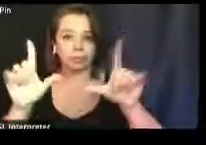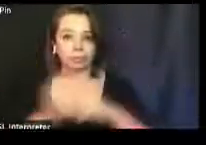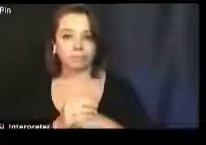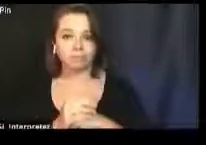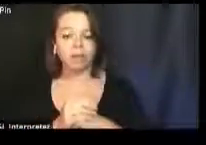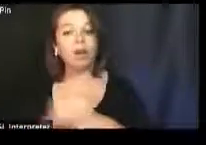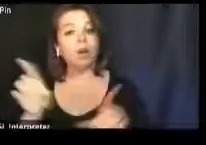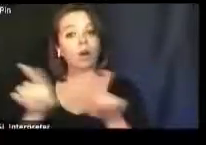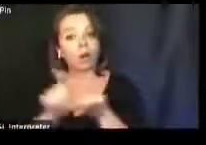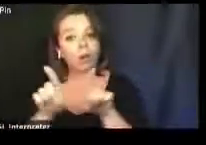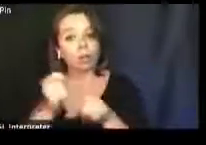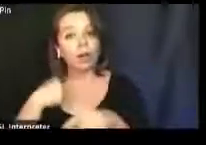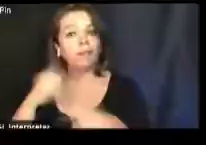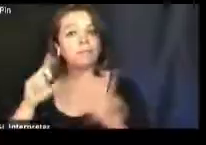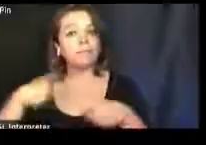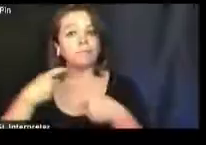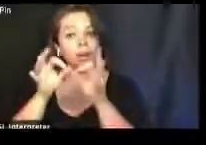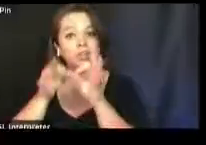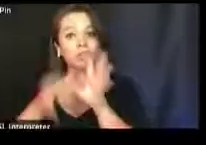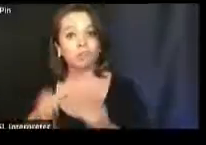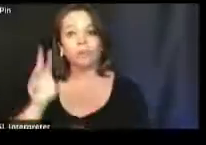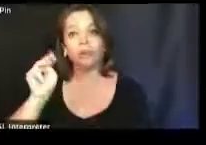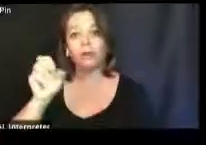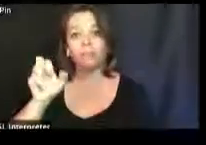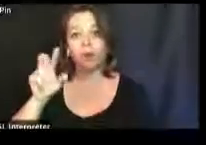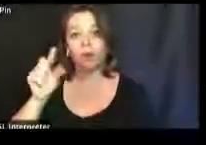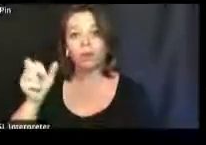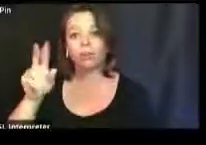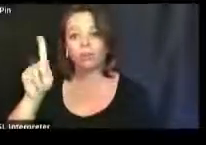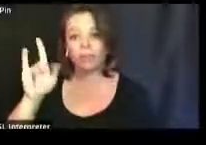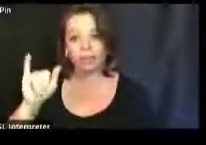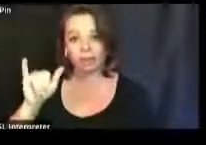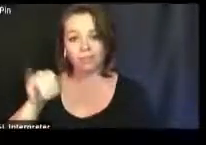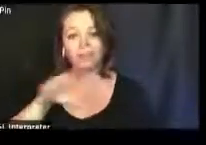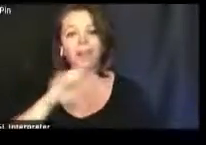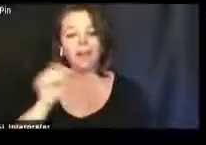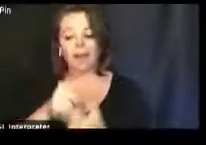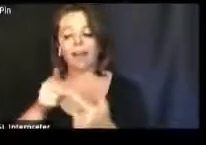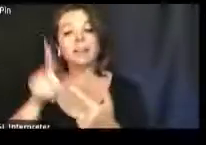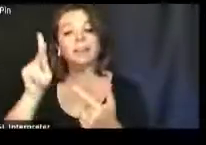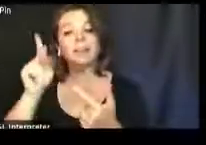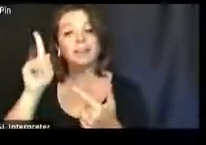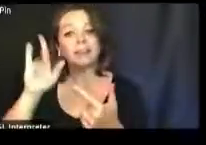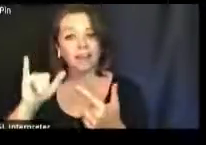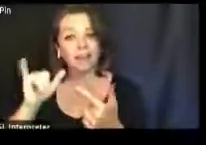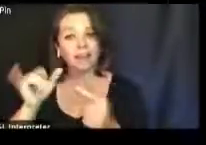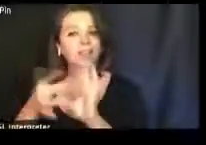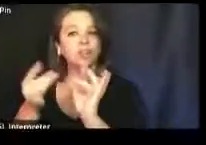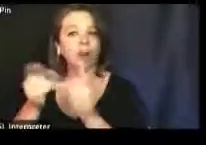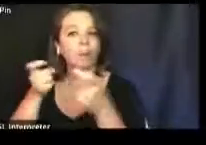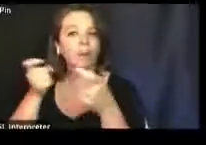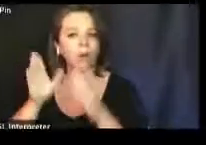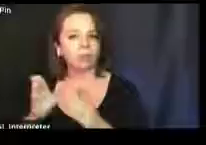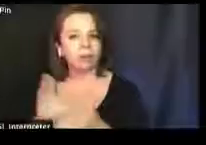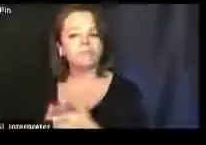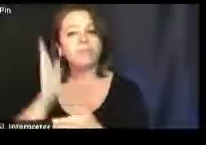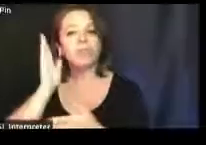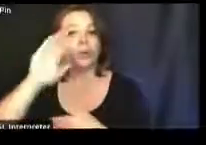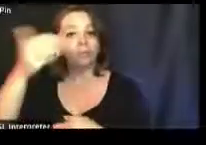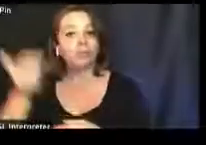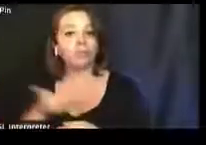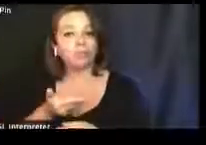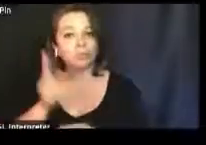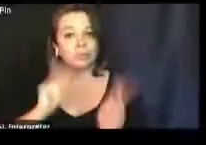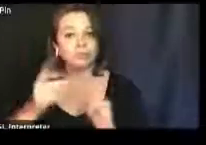a Spanish-English interpreter, and Katie, our comment moderator, who will be introducing